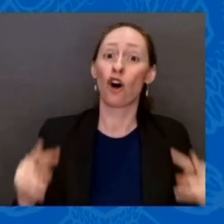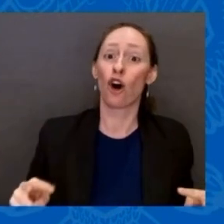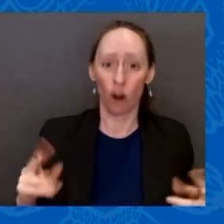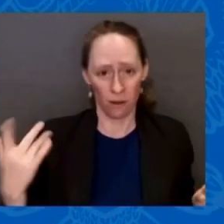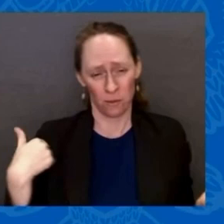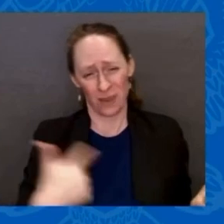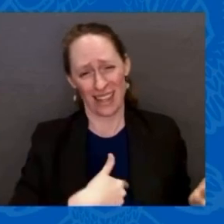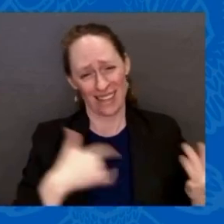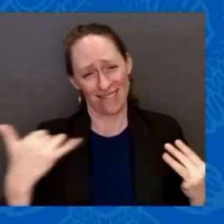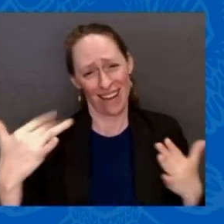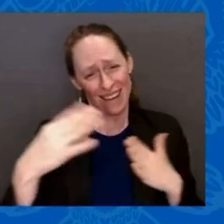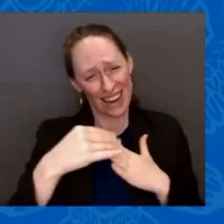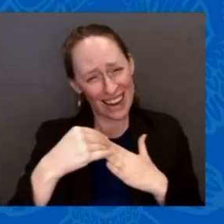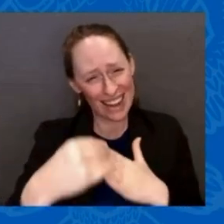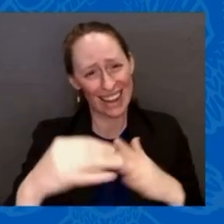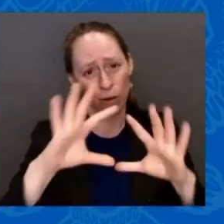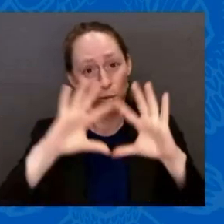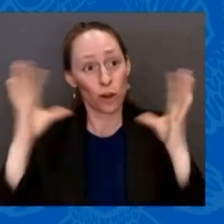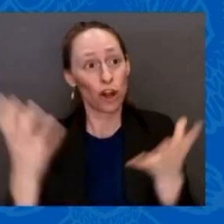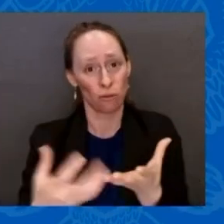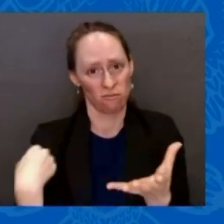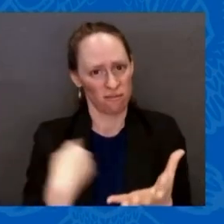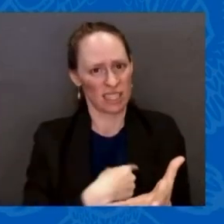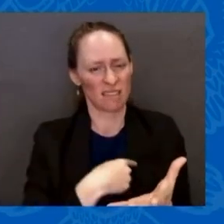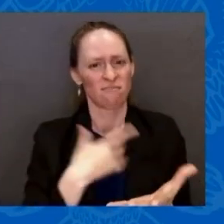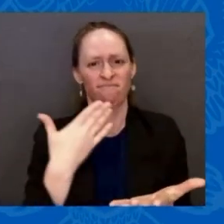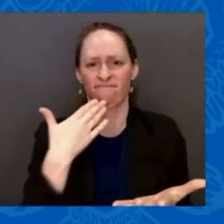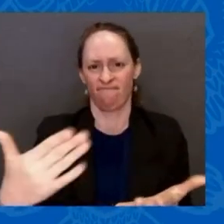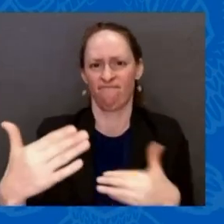since the pandemic, the highest in the world.